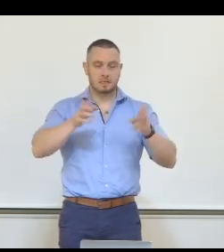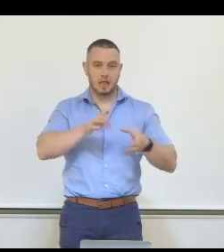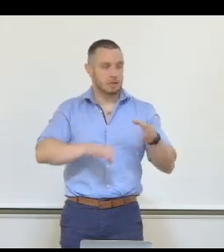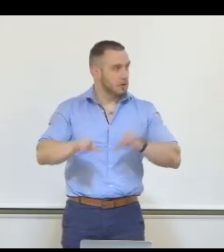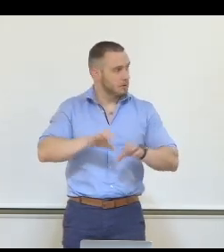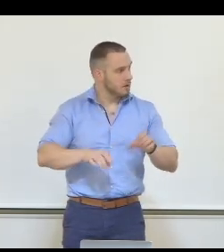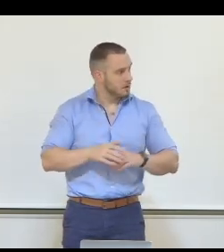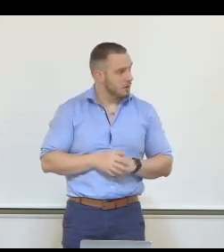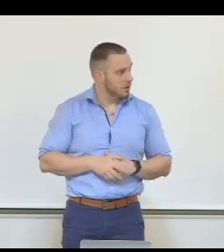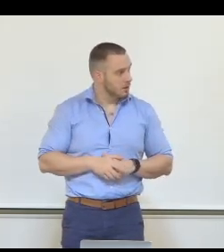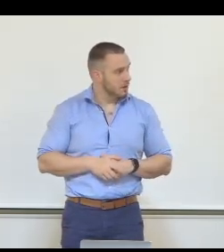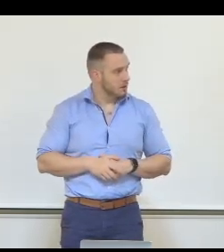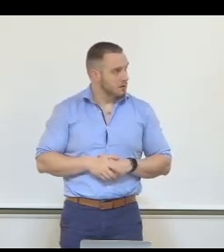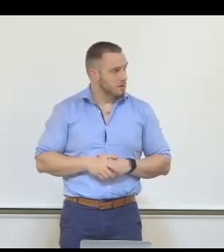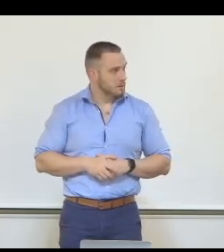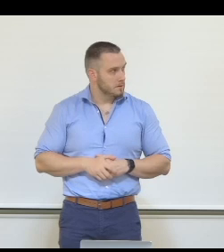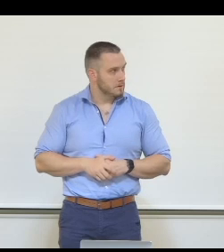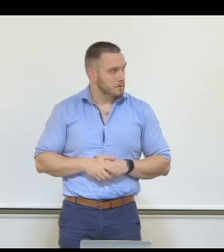experiment is,